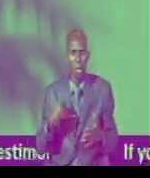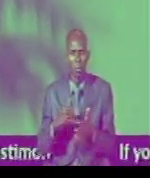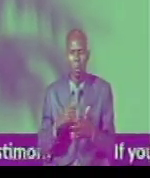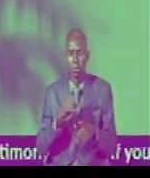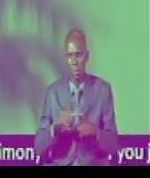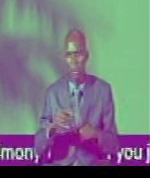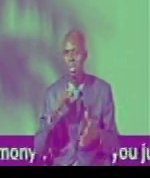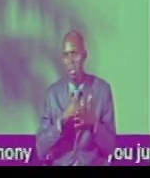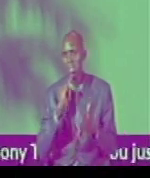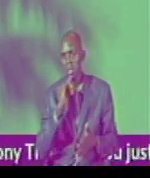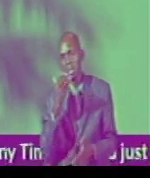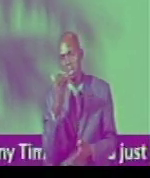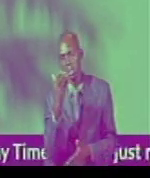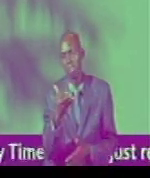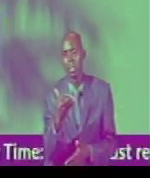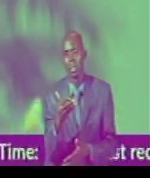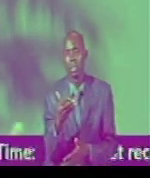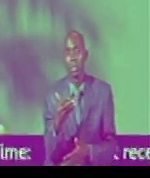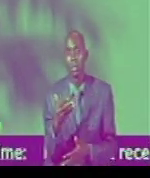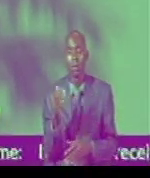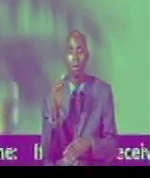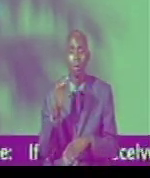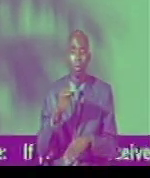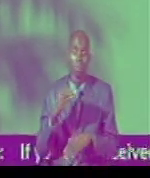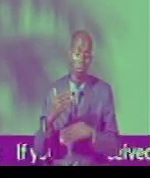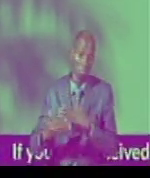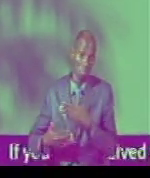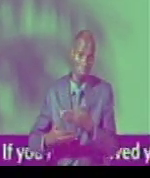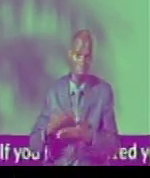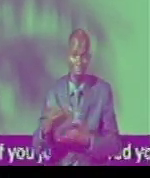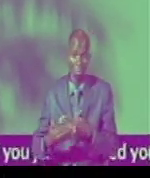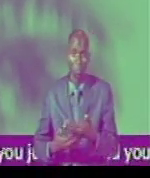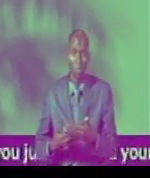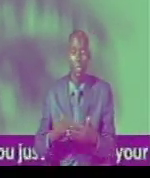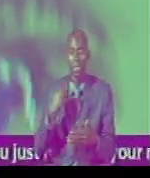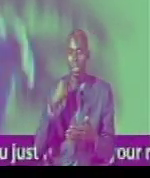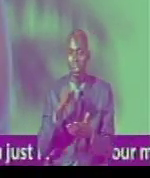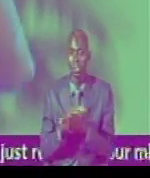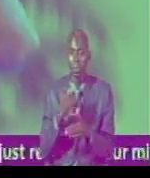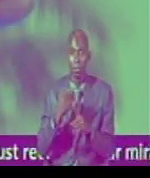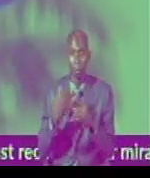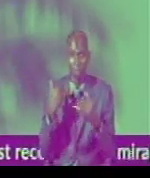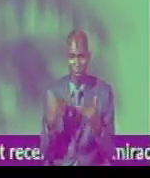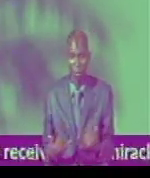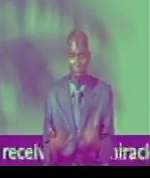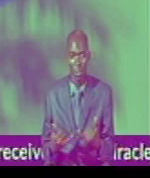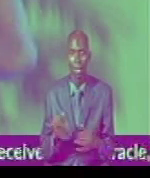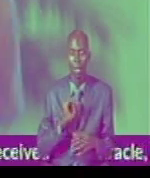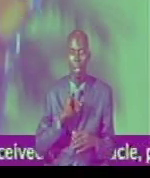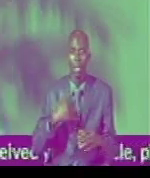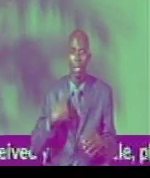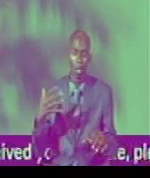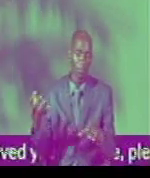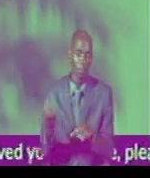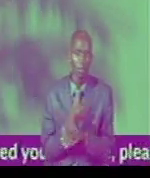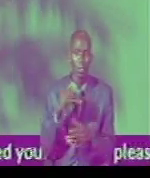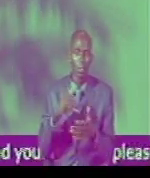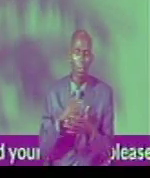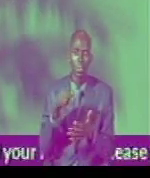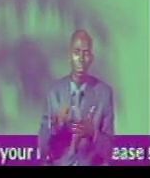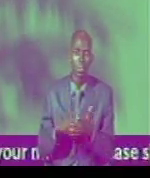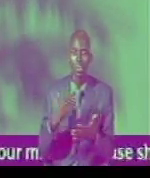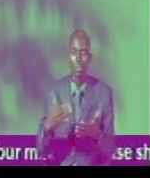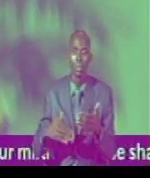problem. So on the process, he said, from now, I am taking this thing off you. And that is